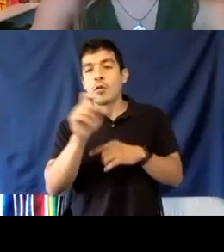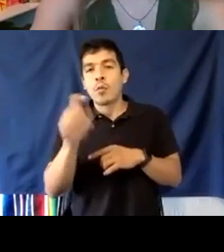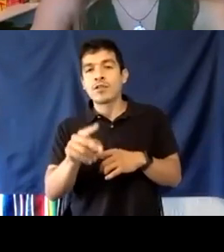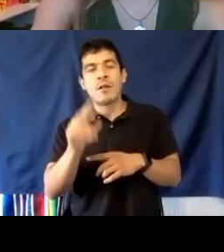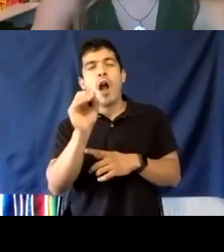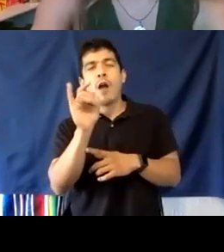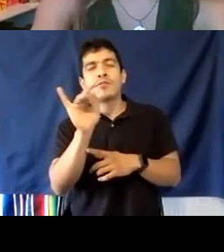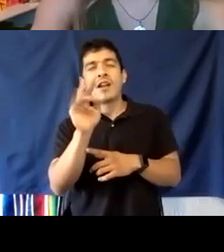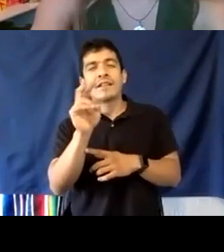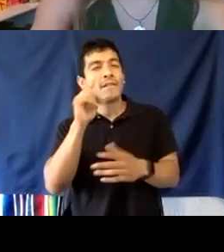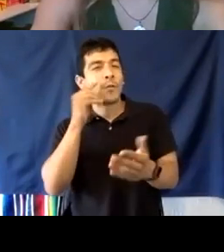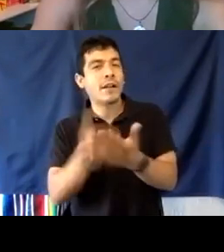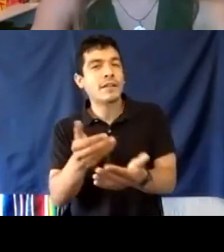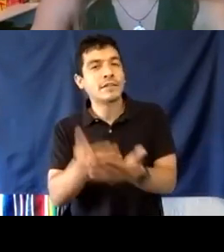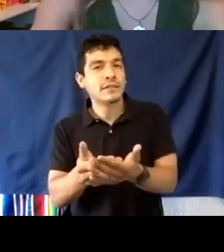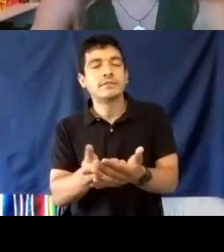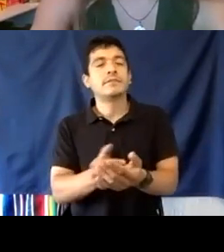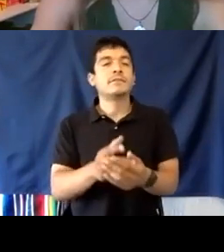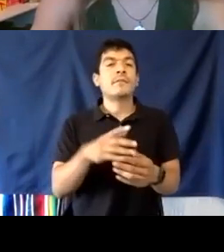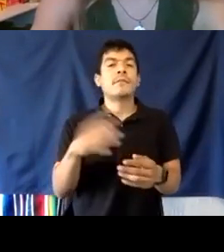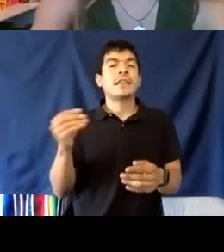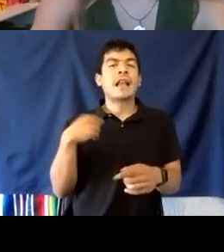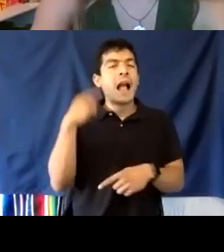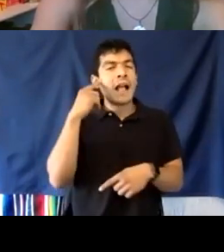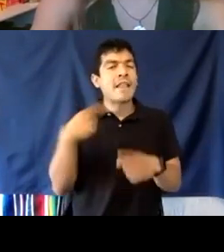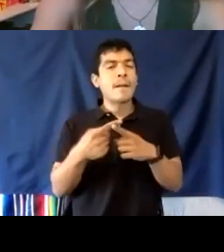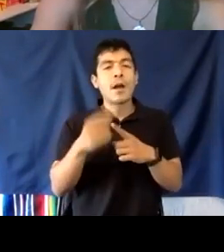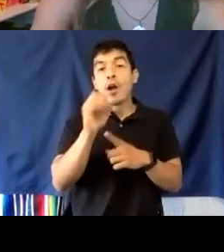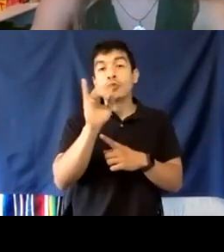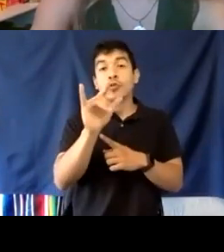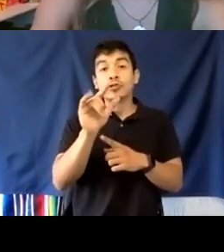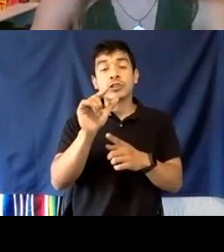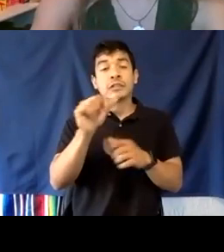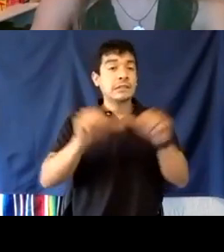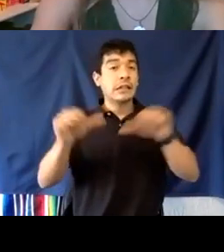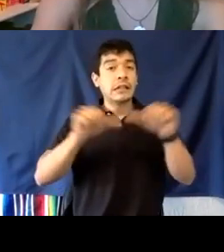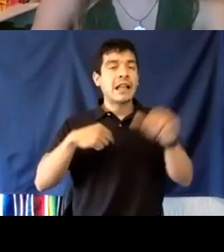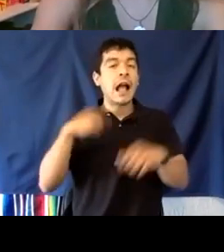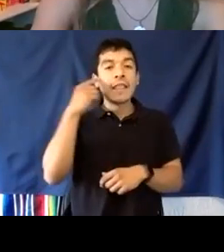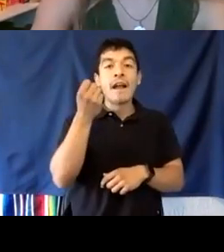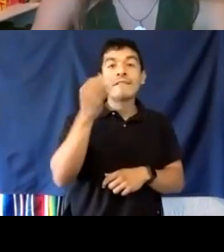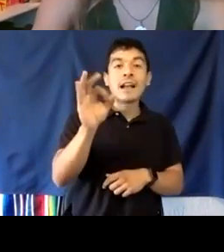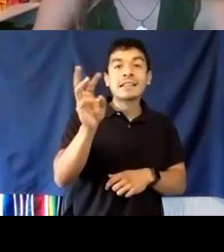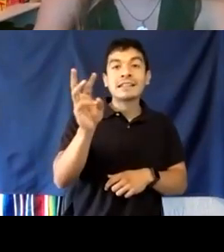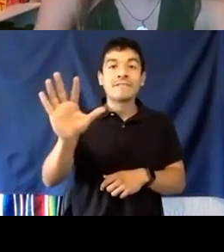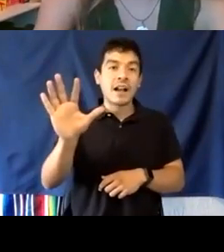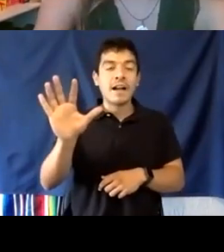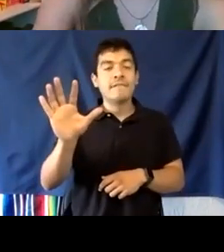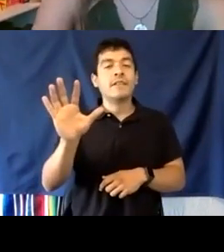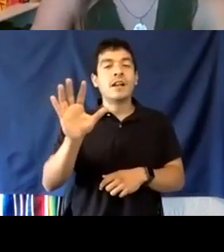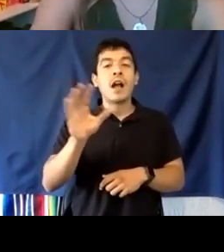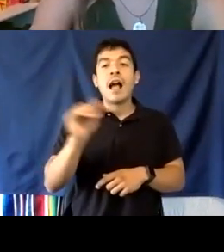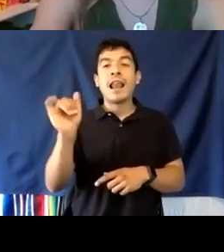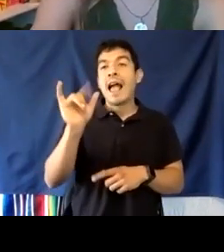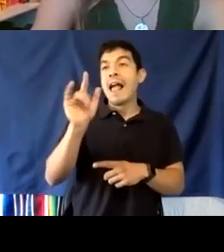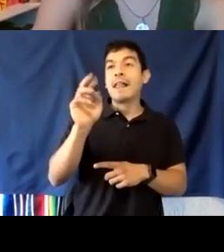witnesses. And, you know, I think about, you know, when I hear social science, I think like 1965 Moynihan Report. I think about a